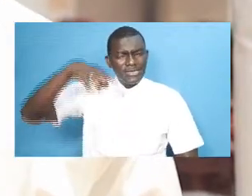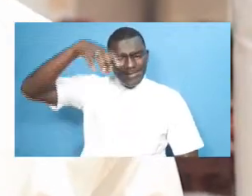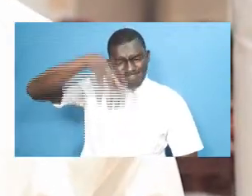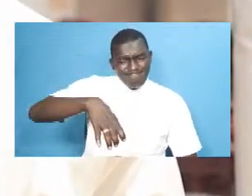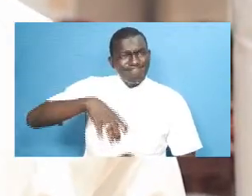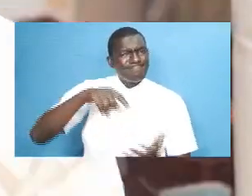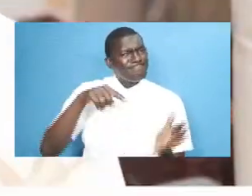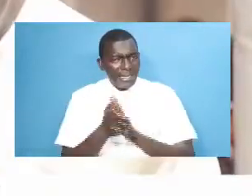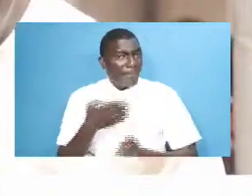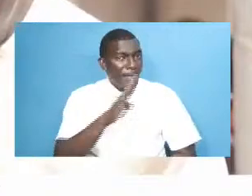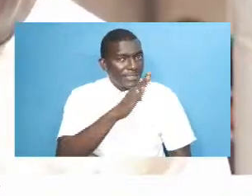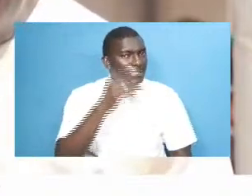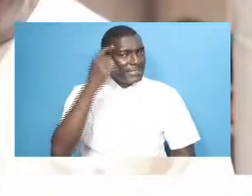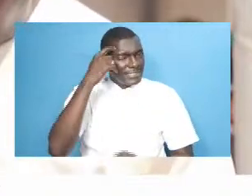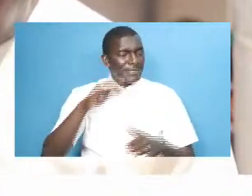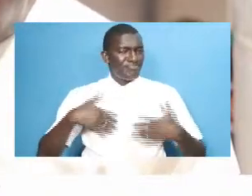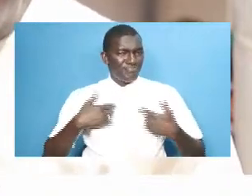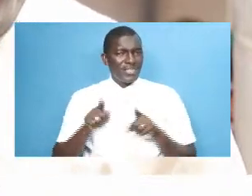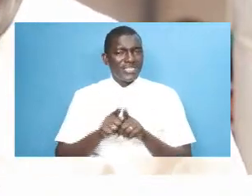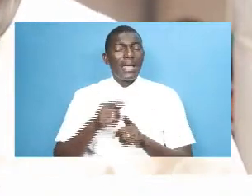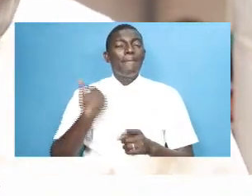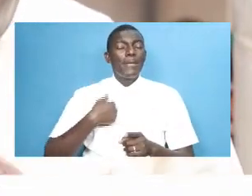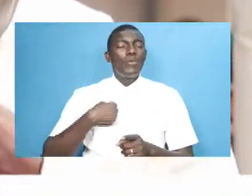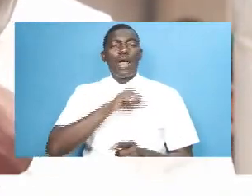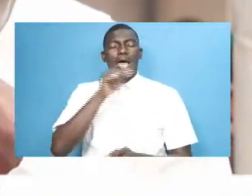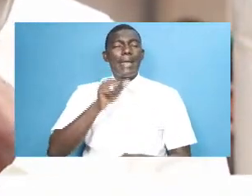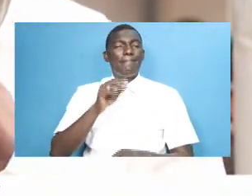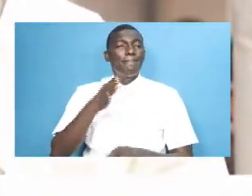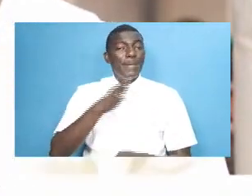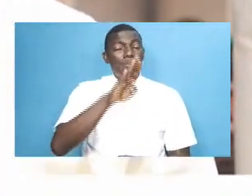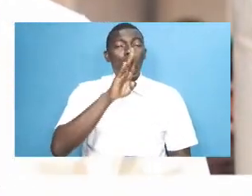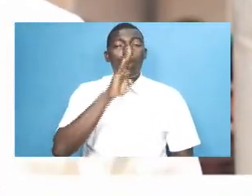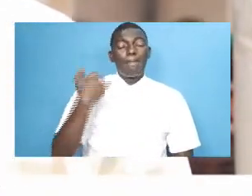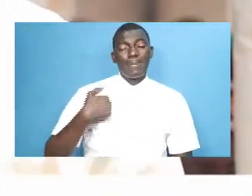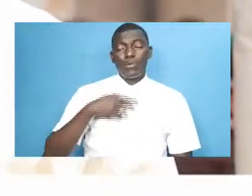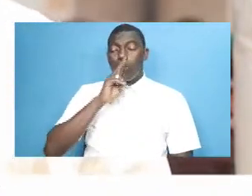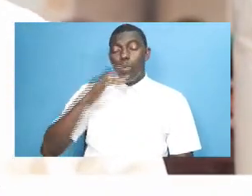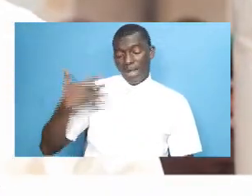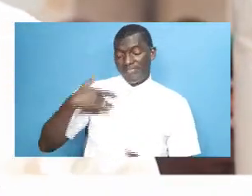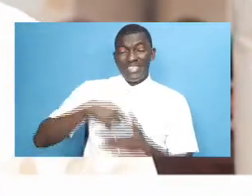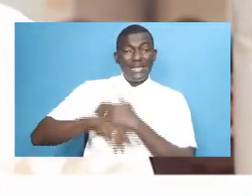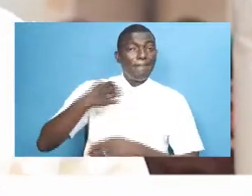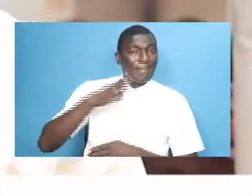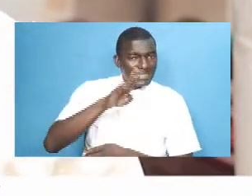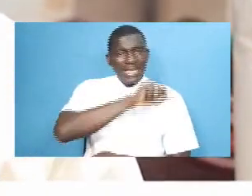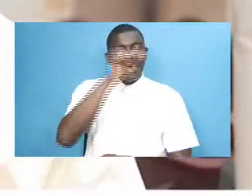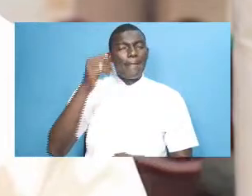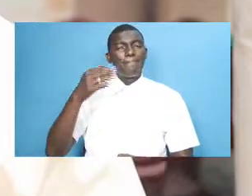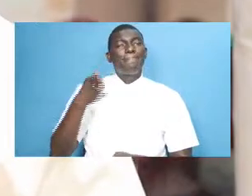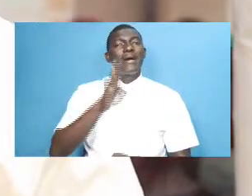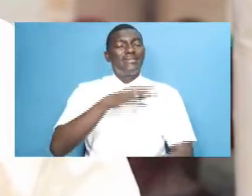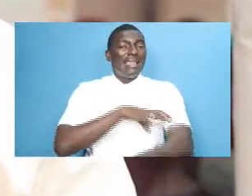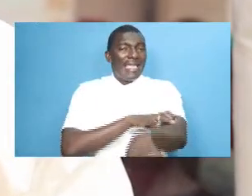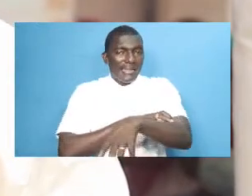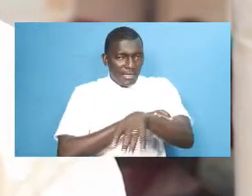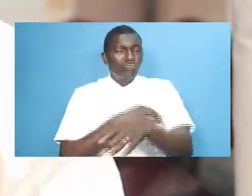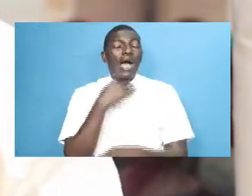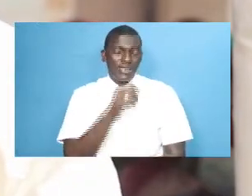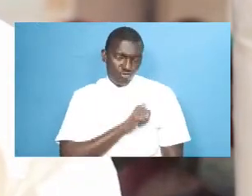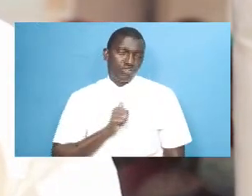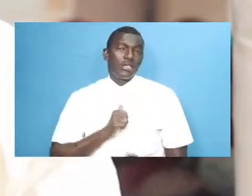to people's need. By the people and Basse Area Council. The initial plan was